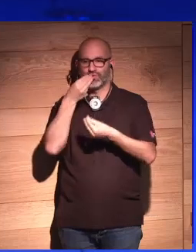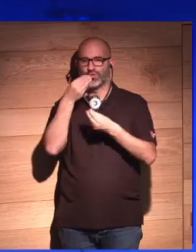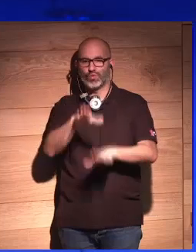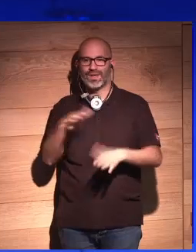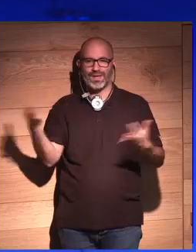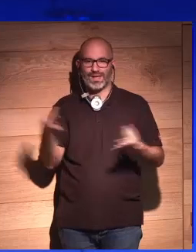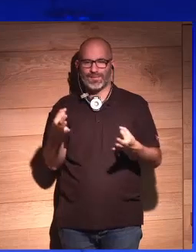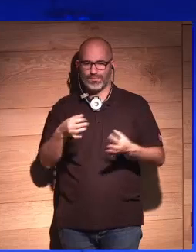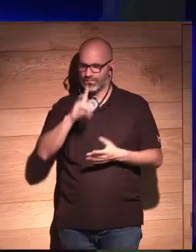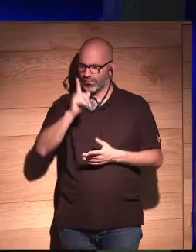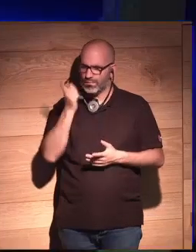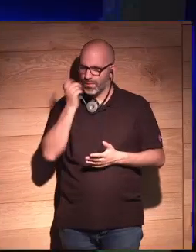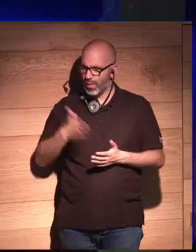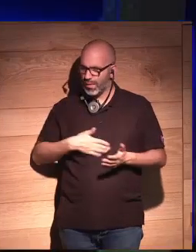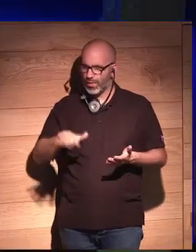phone?